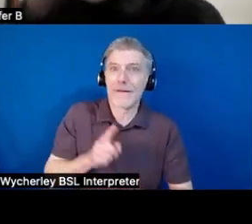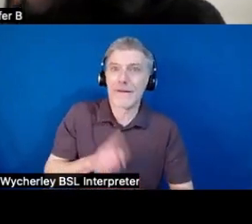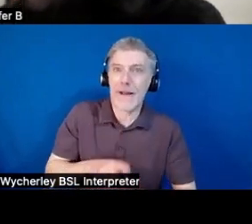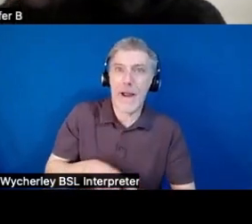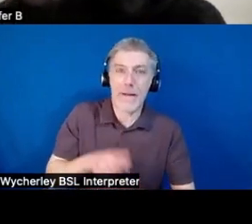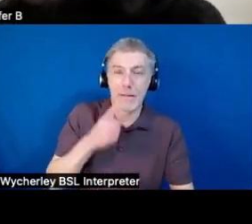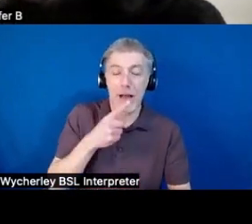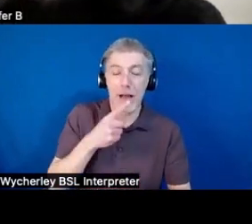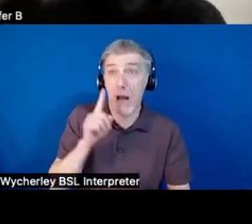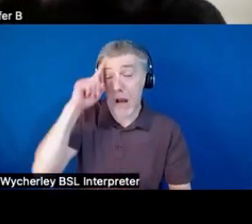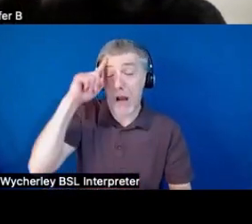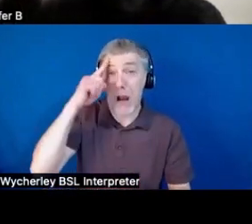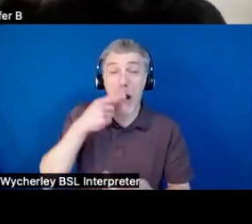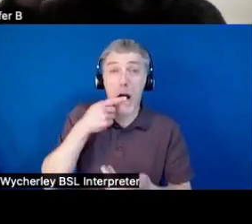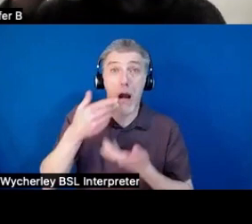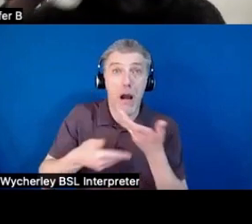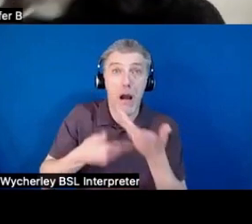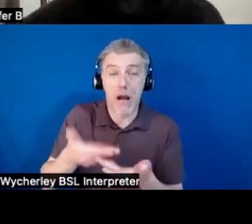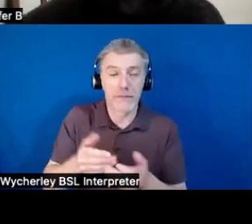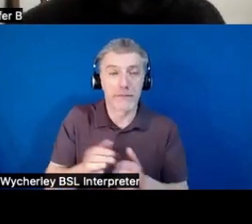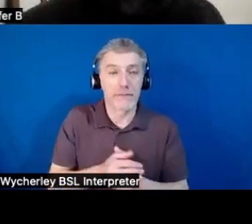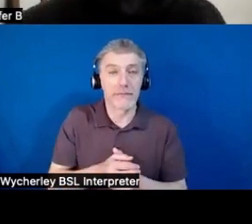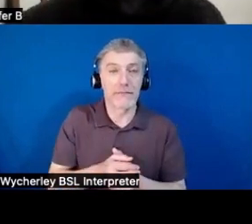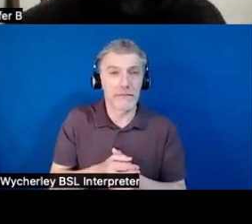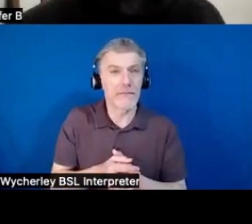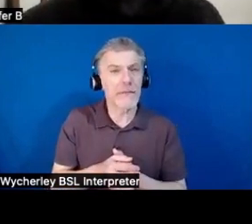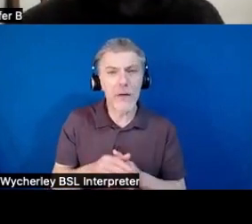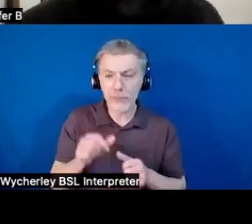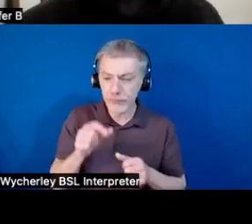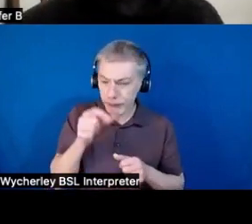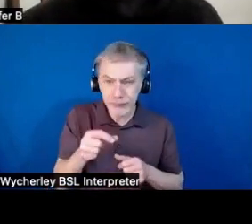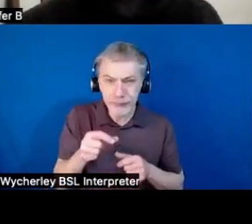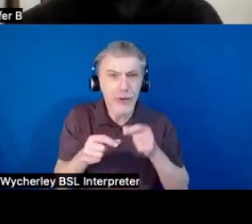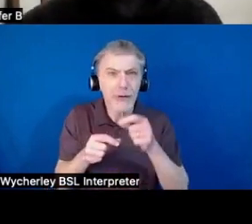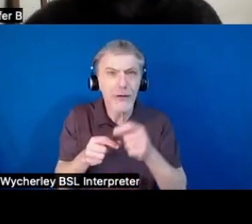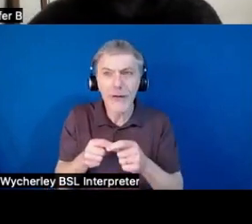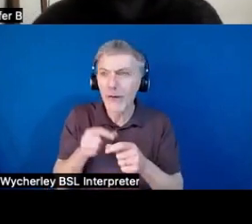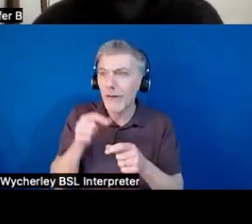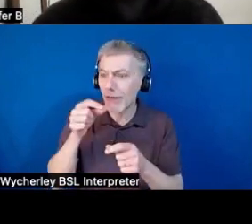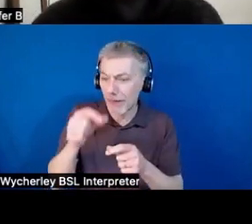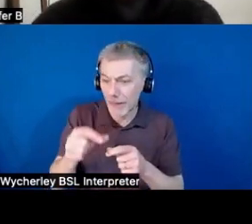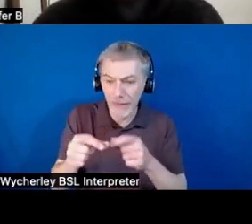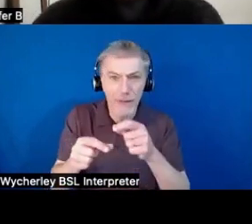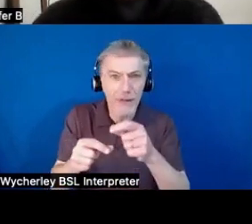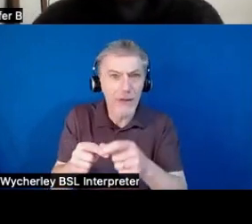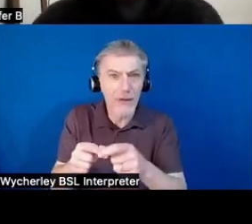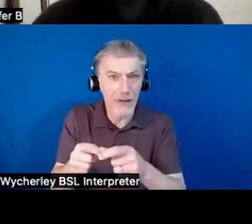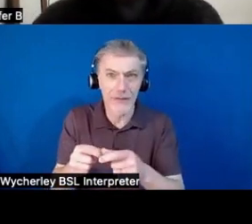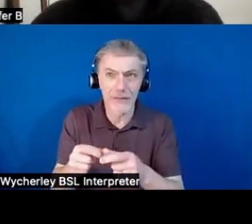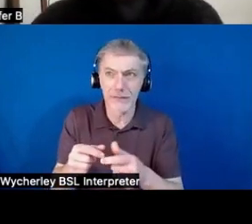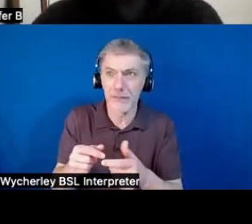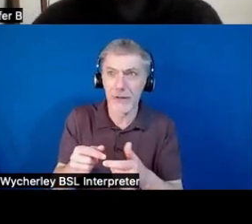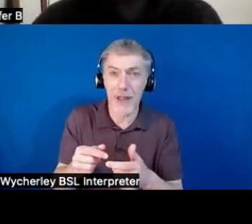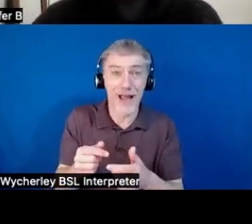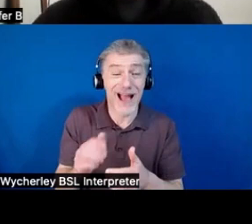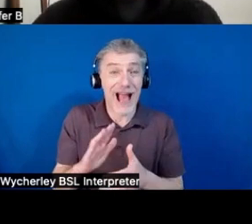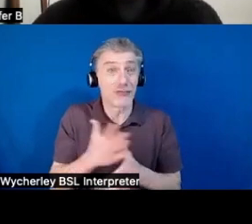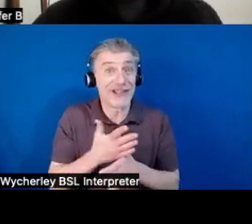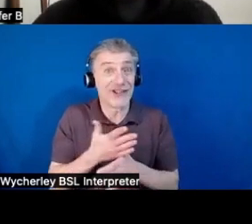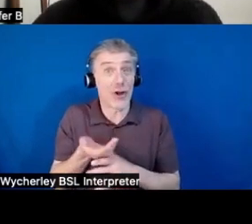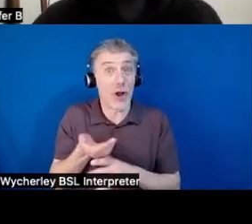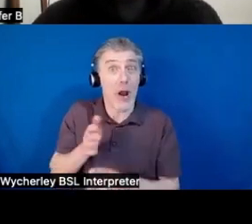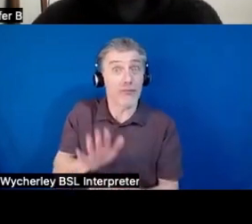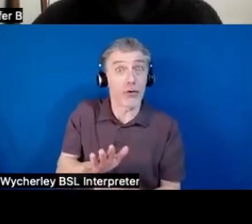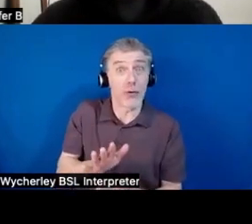whilst kind of being committed to, well, kind of being forced in a way to kind of change the way that they approach